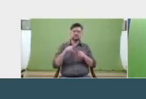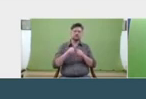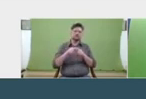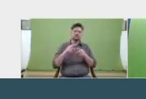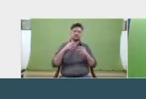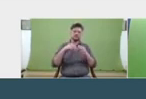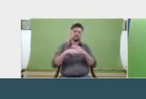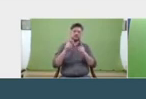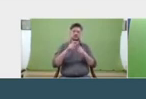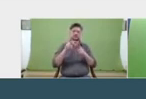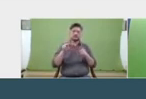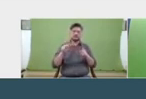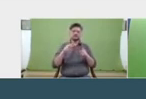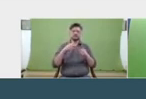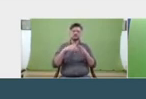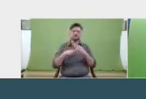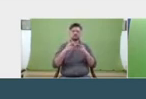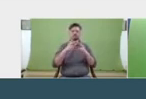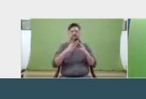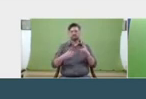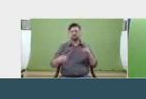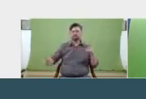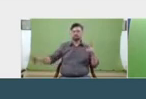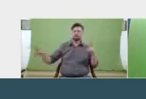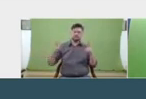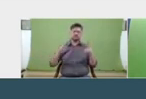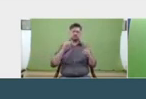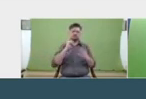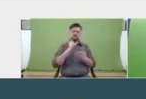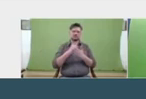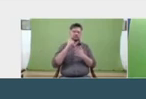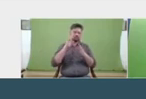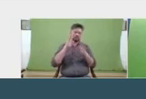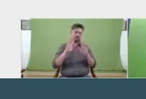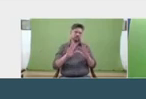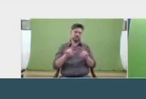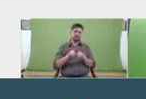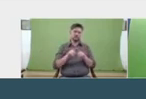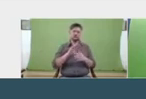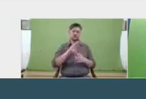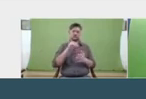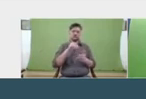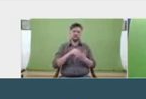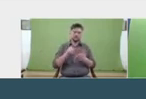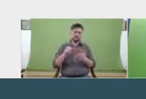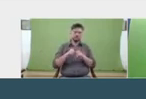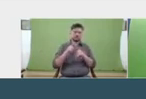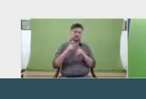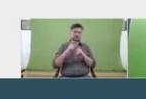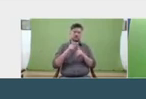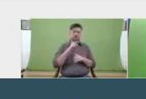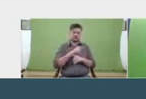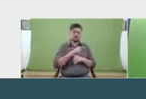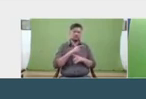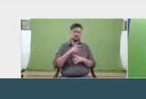okay so the varieties are mentioned and islrtc uh in situated under the ministry in delhi they are actually